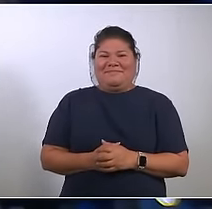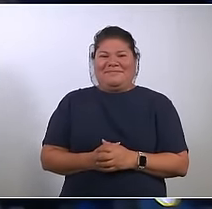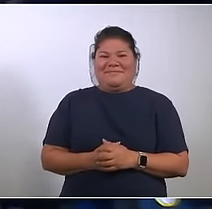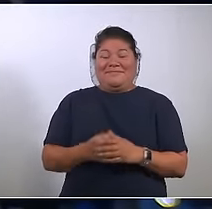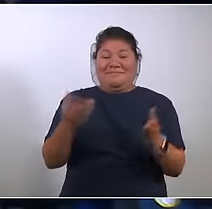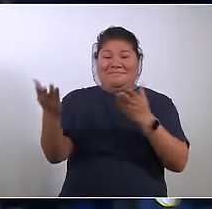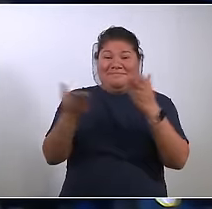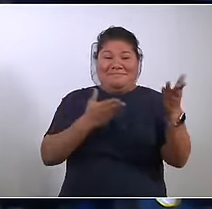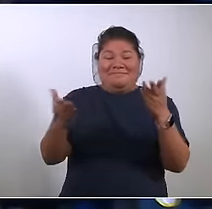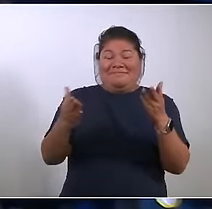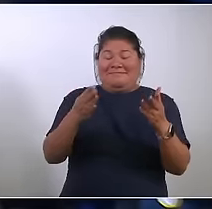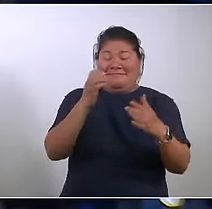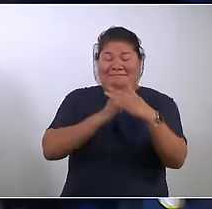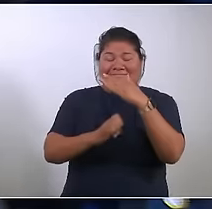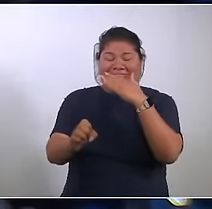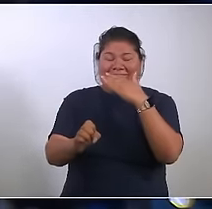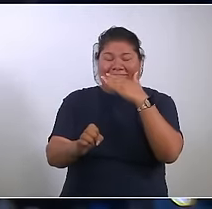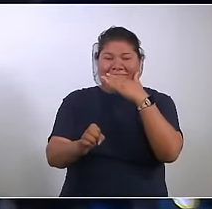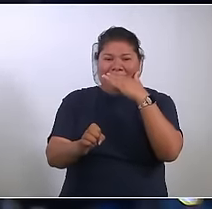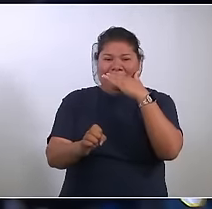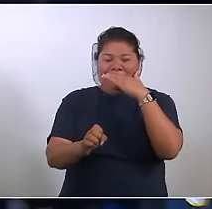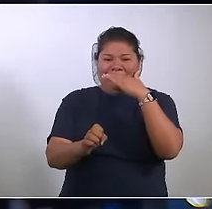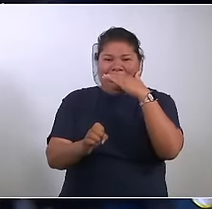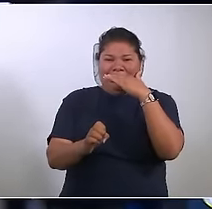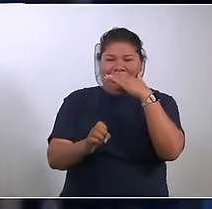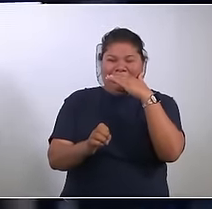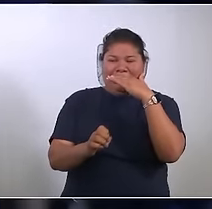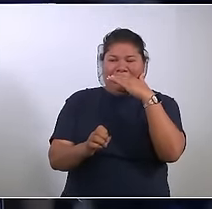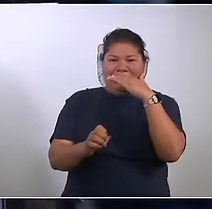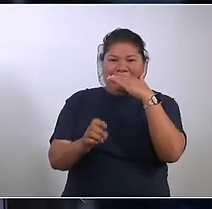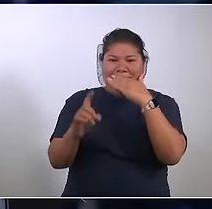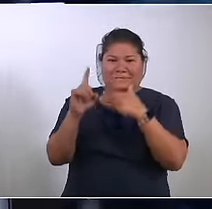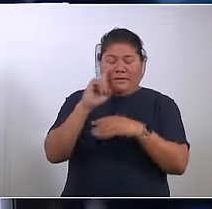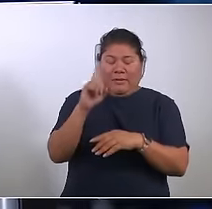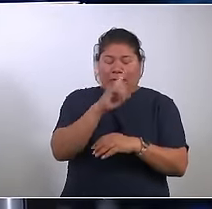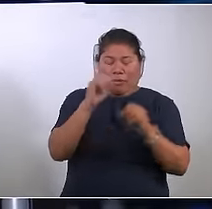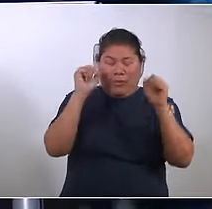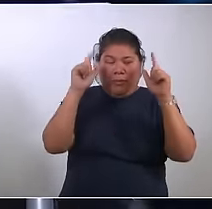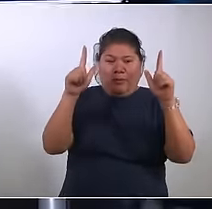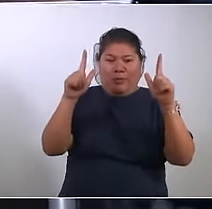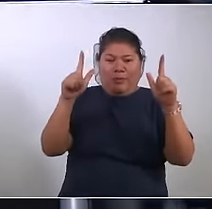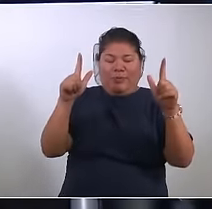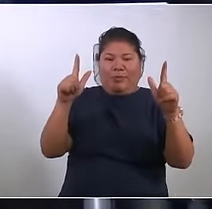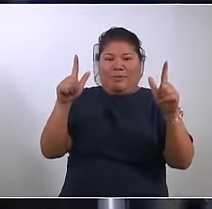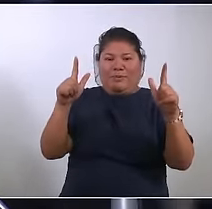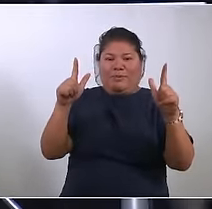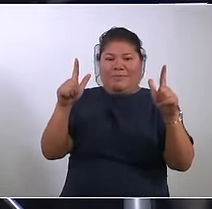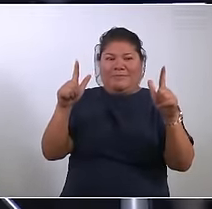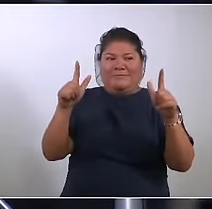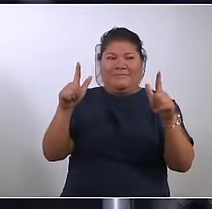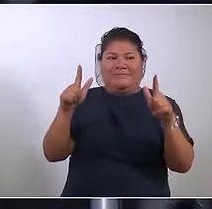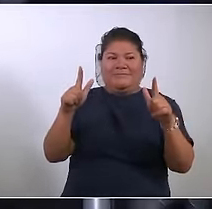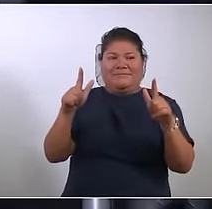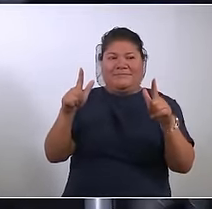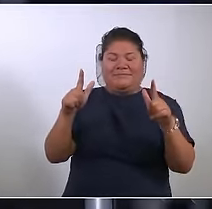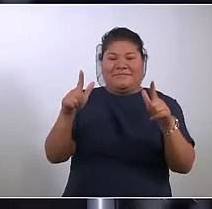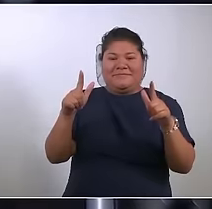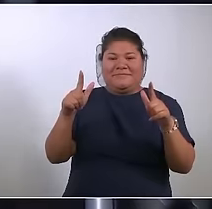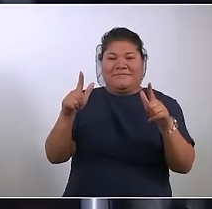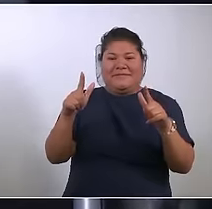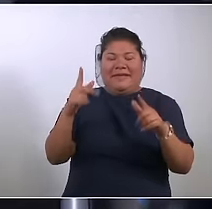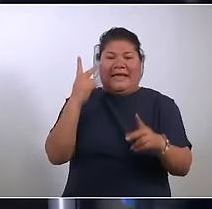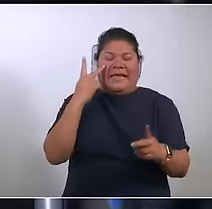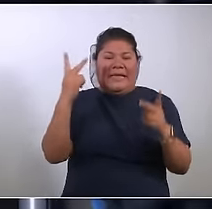The servant of Elisha. El sermón de Elías. His eyes are open. Están abiertos sus ojos. And